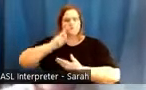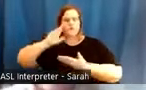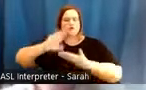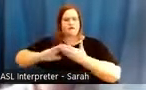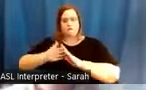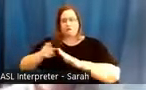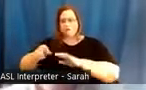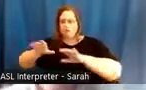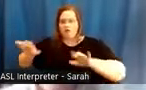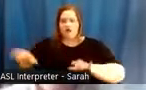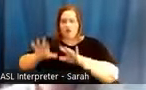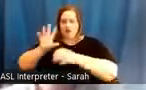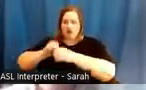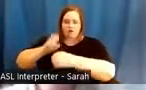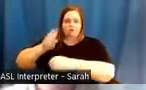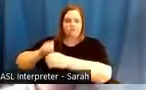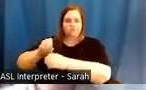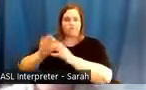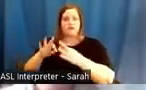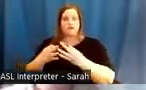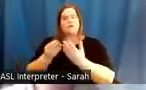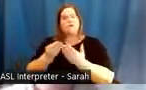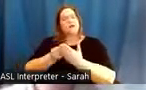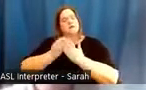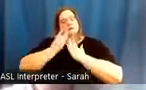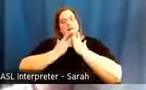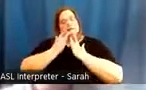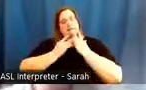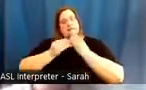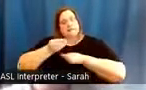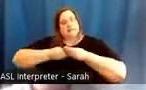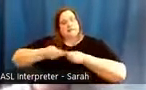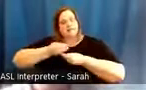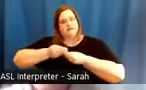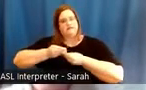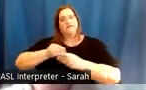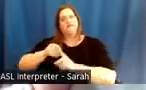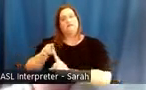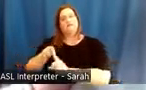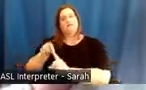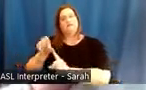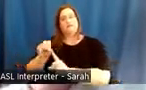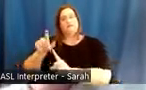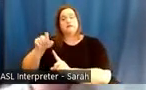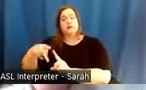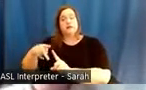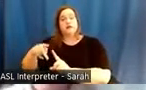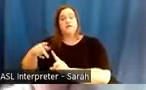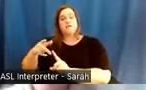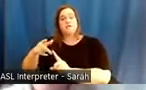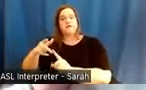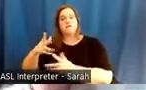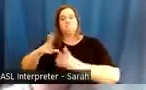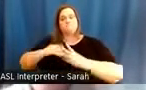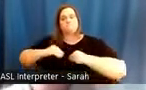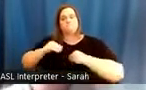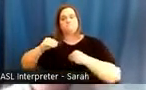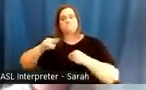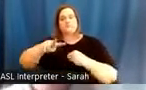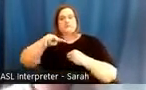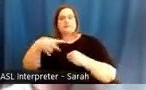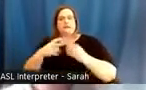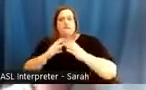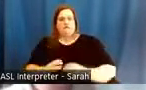family. Money was tight, and his SLP took on an additional client. The client's